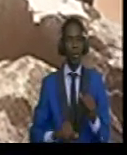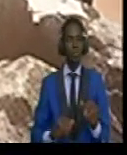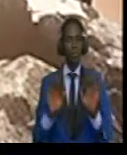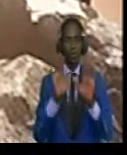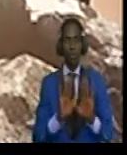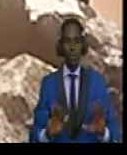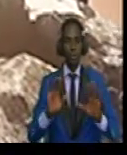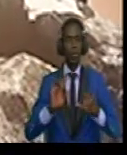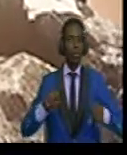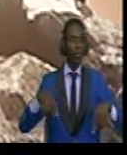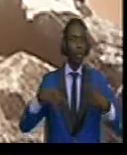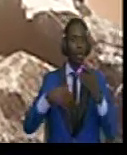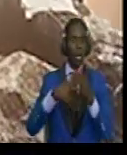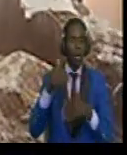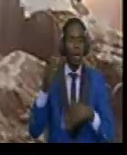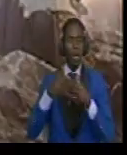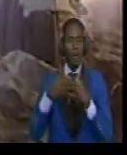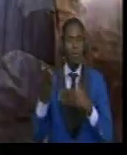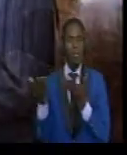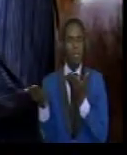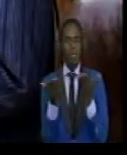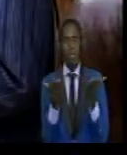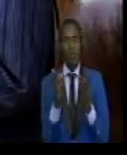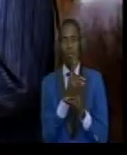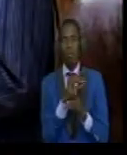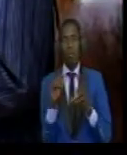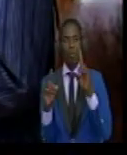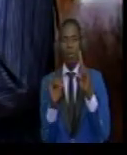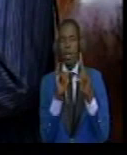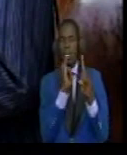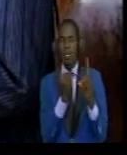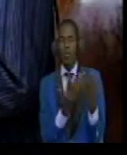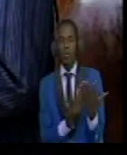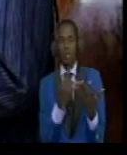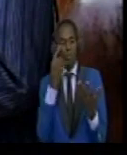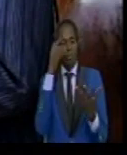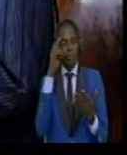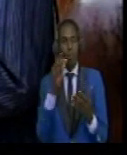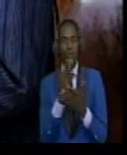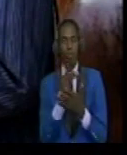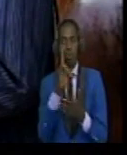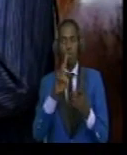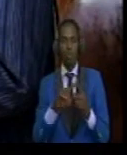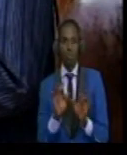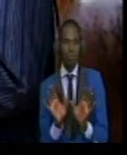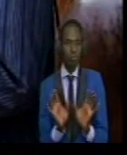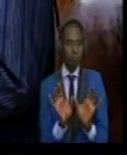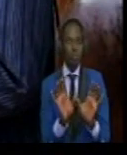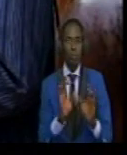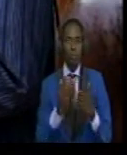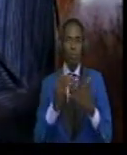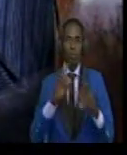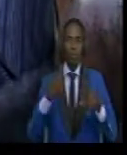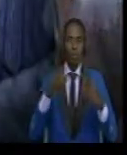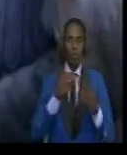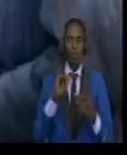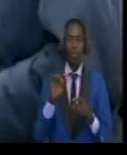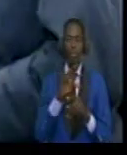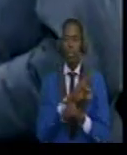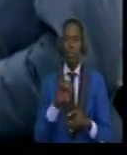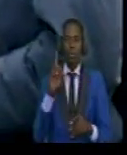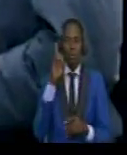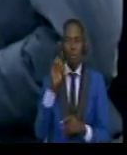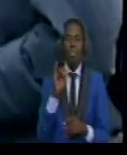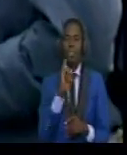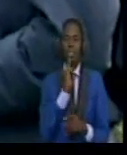all going out after the service. Nobody is waiting to see a coordinator or good coordinator. Nobody is waiting to see pastor or anybody. We